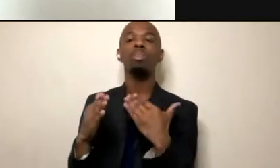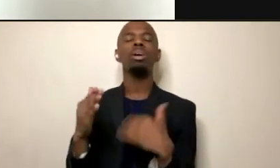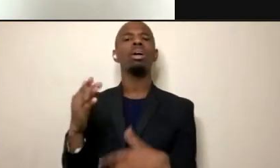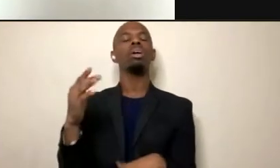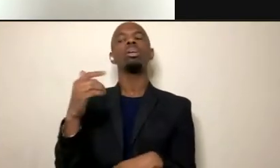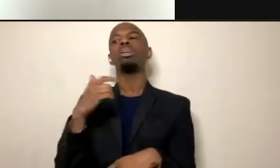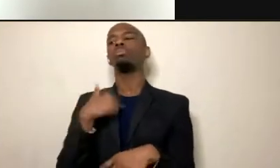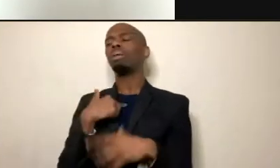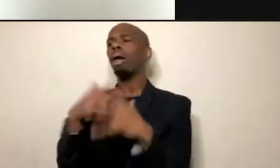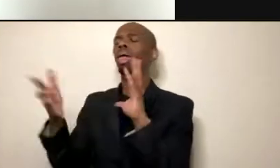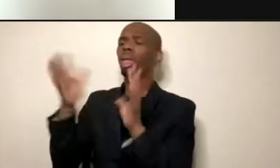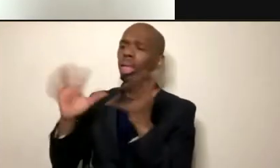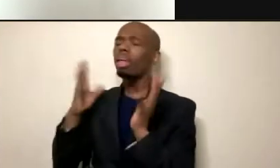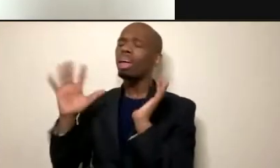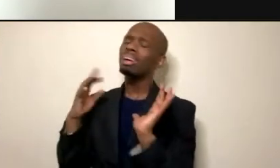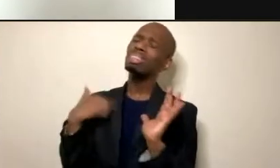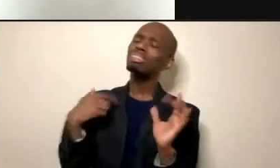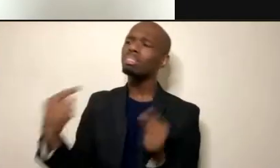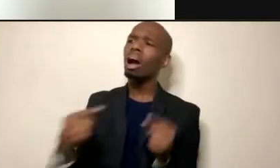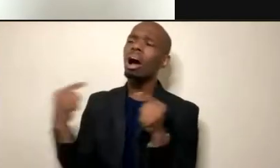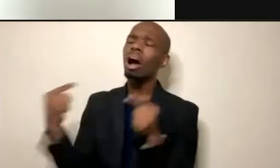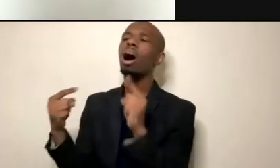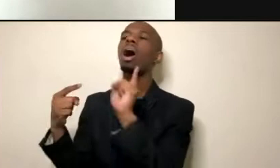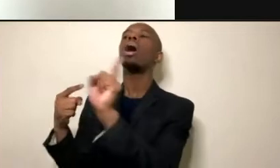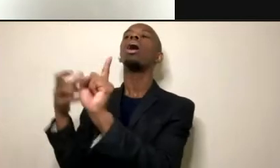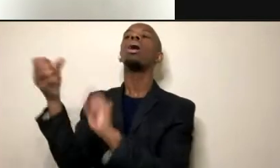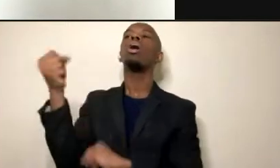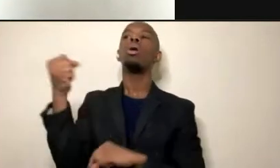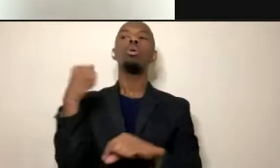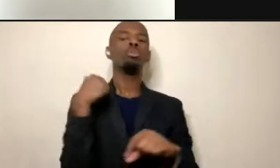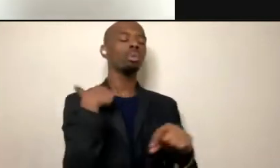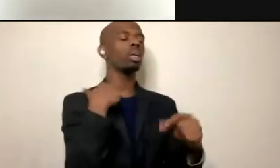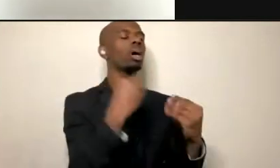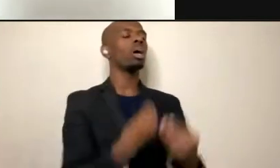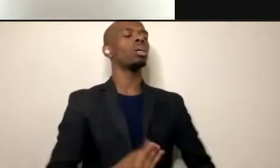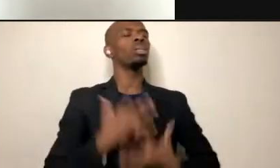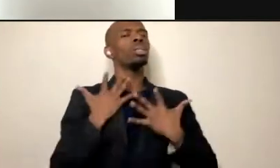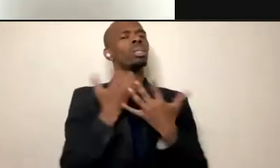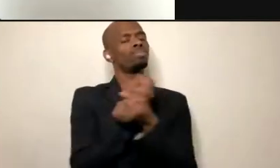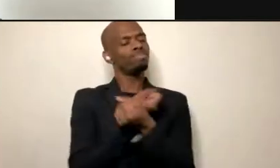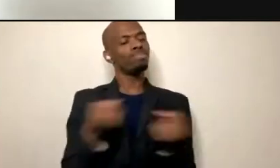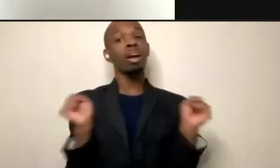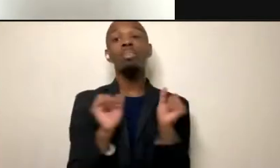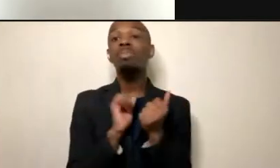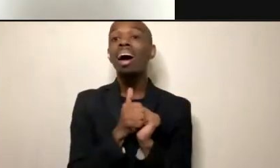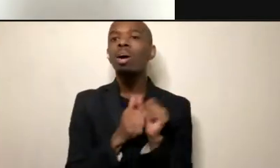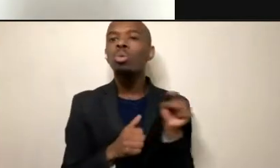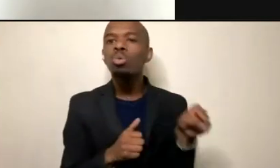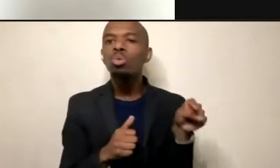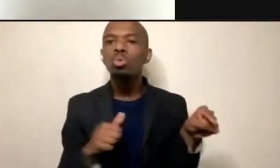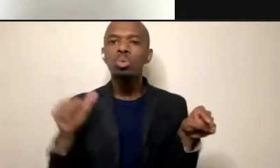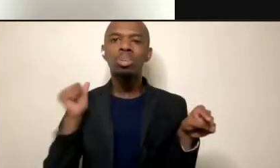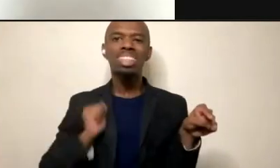It's always saved me somehow. How so? It's really interesting. I mean,